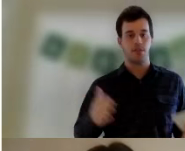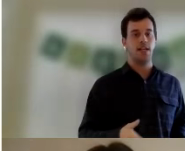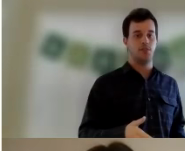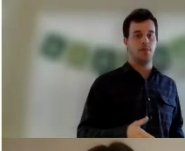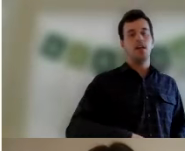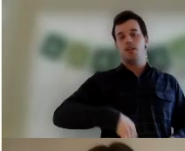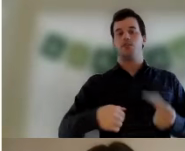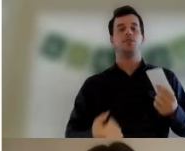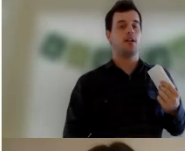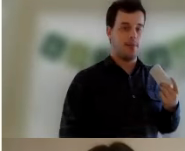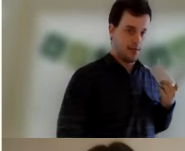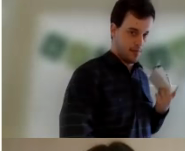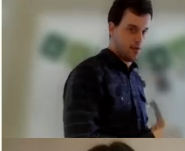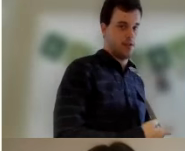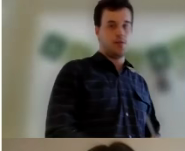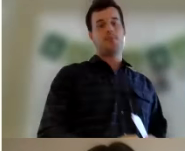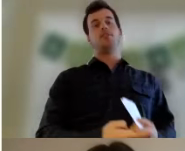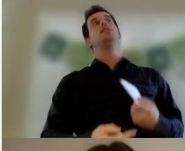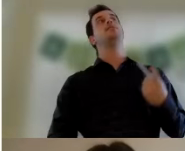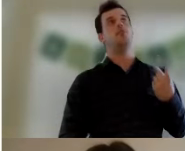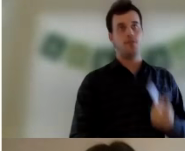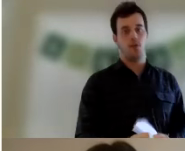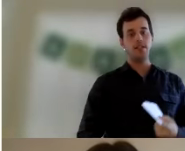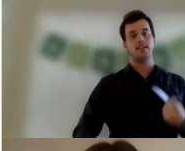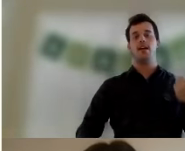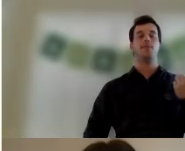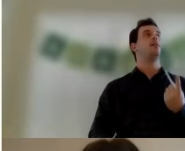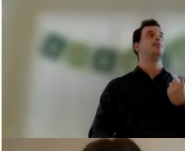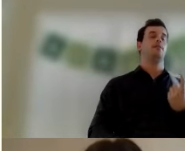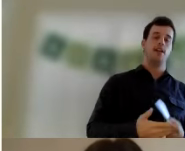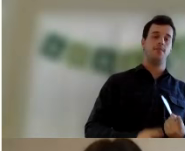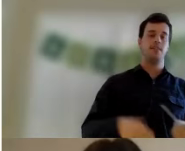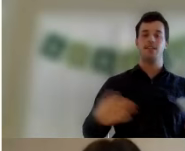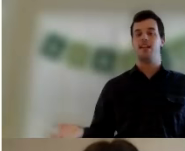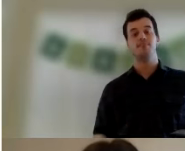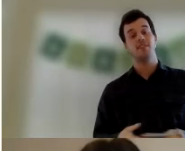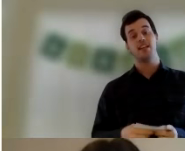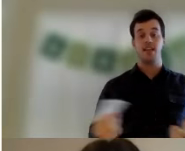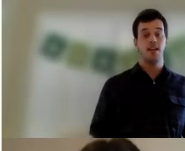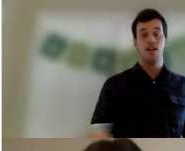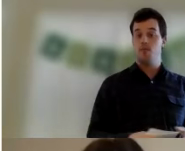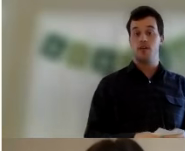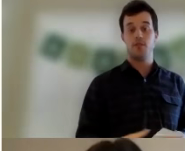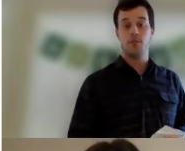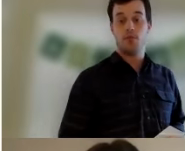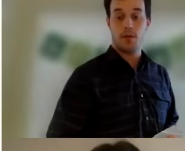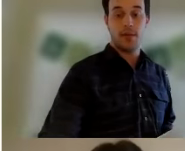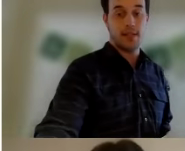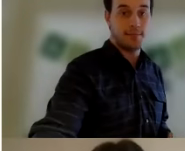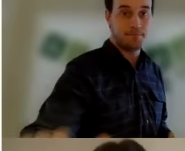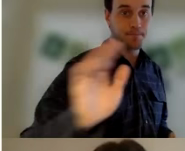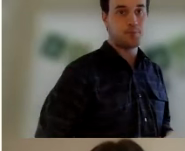an office or a classroom. You're also talking about fewer interruptions, more focus time, quieter environment, and like I said, more